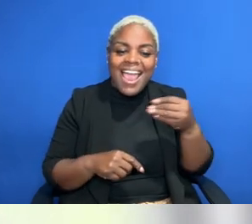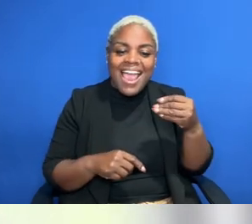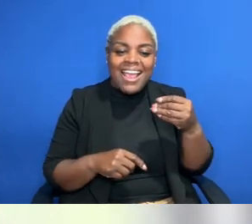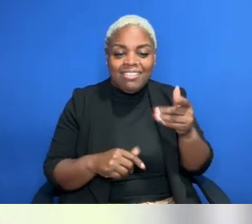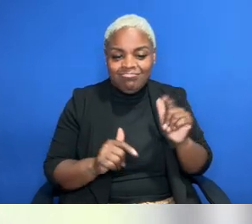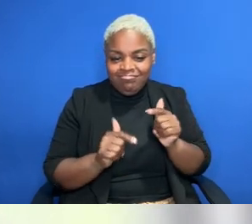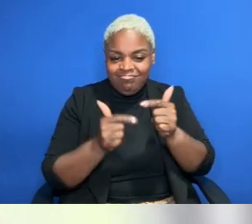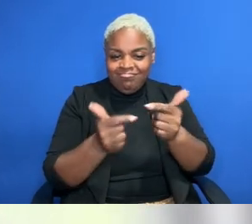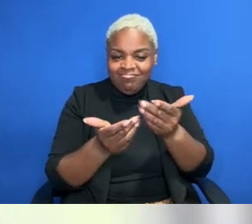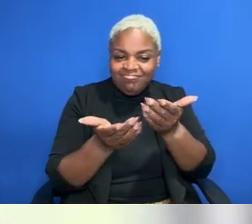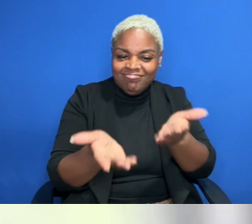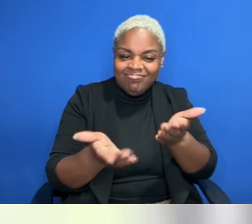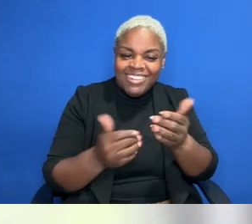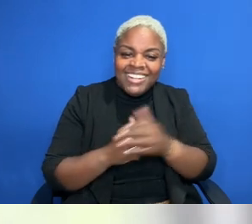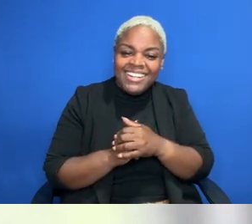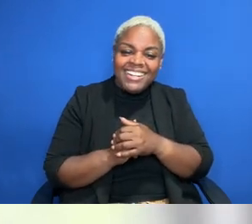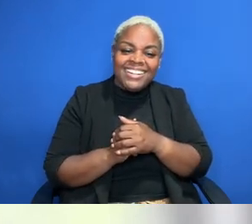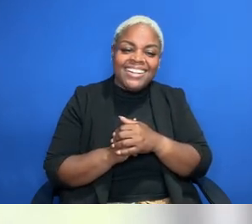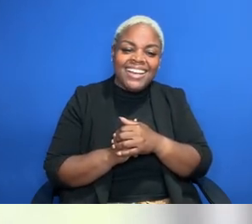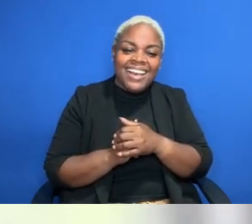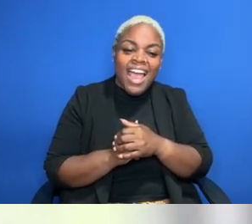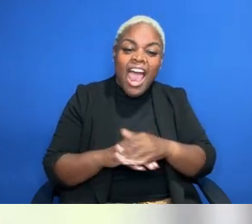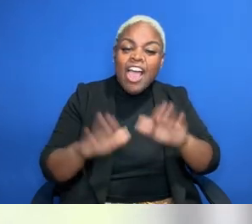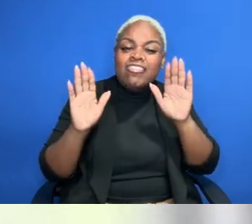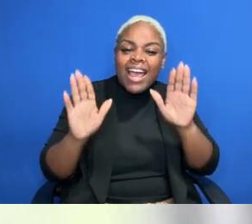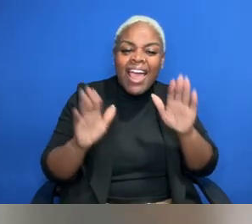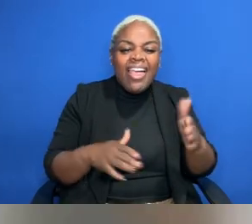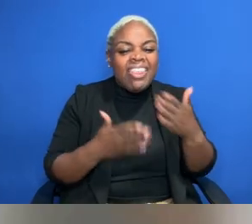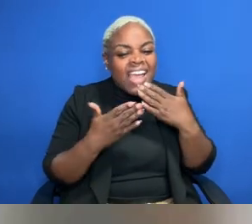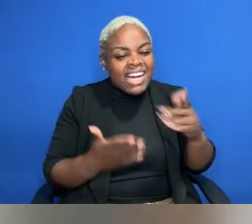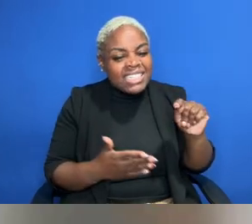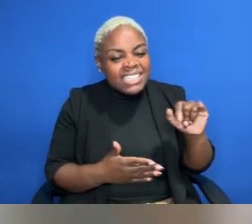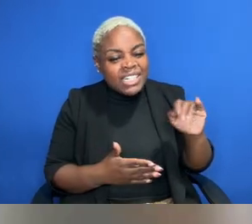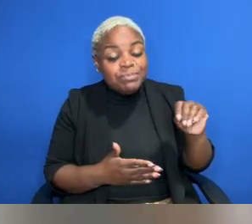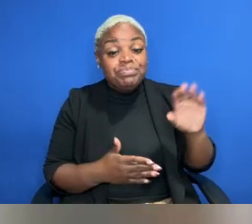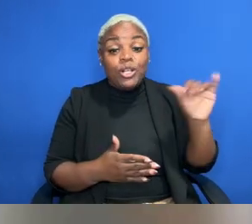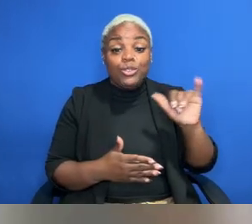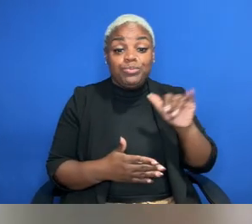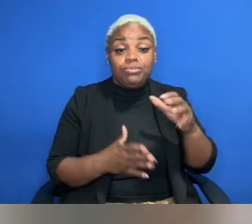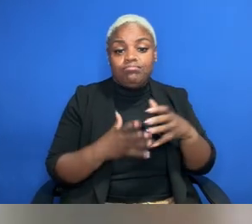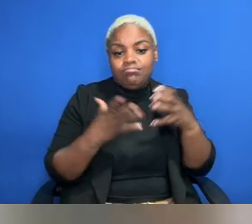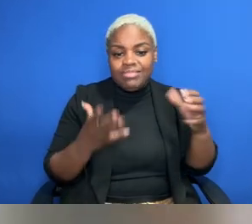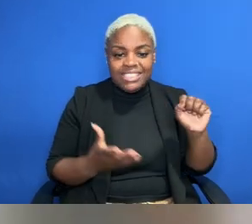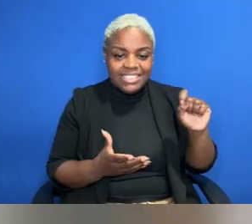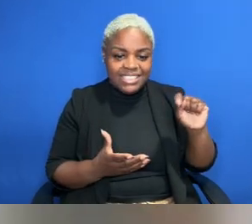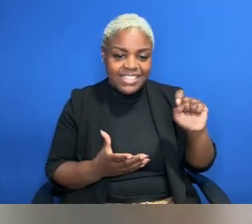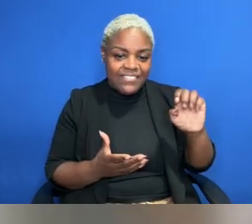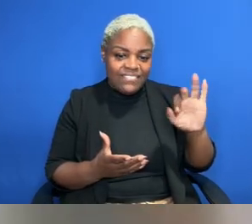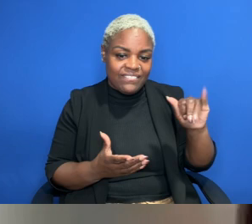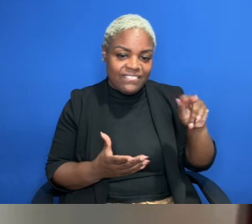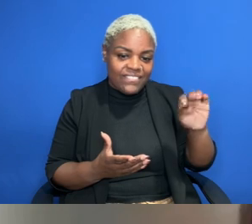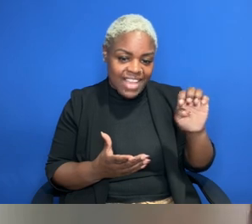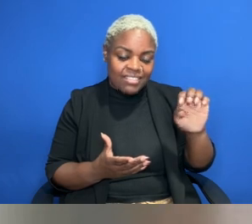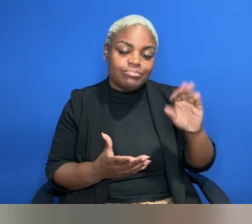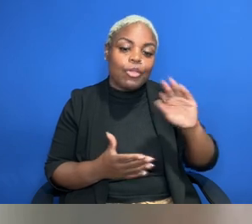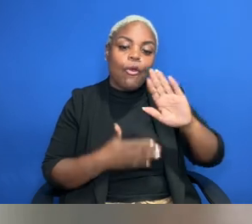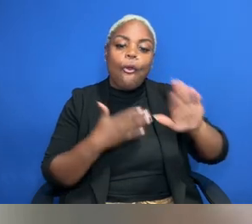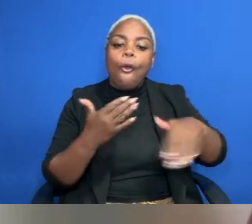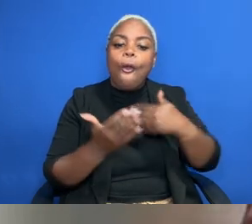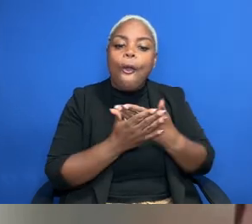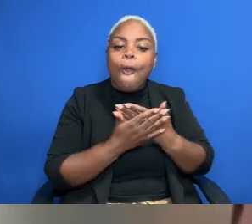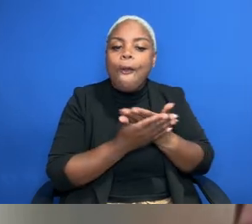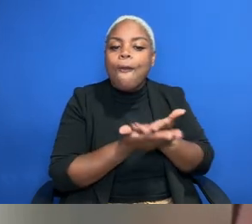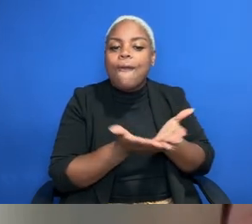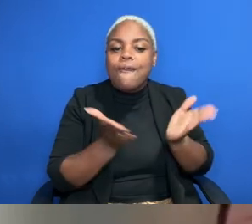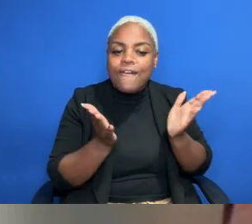as a partner in this, and turn it over to you. Great. Thanks, Tim. And also